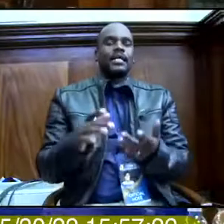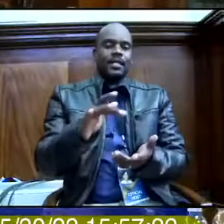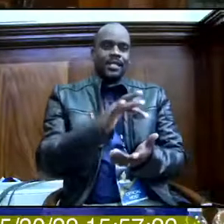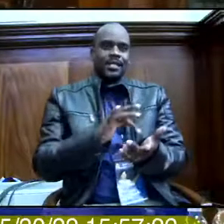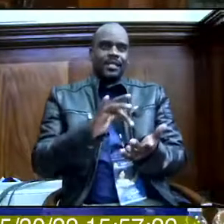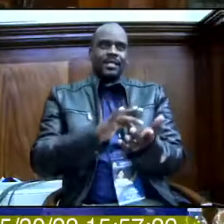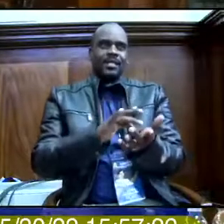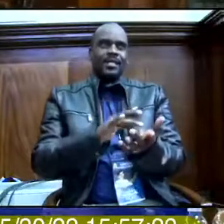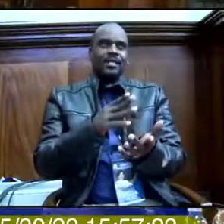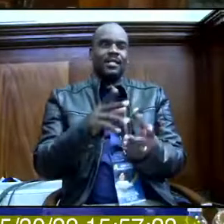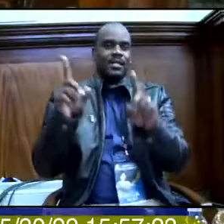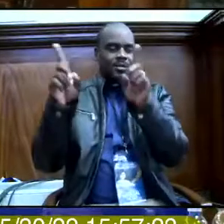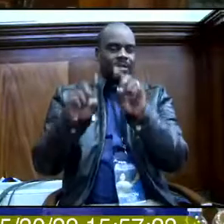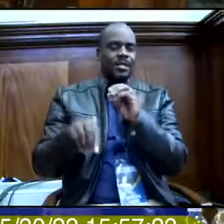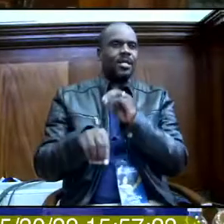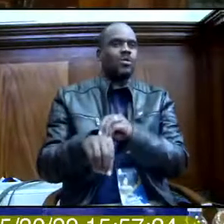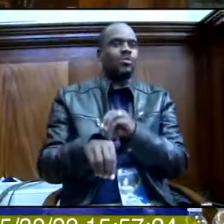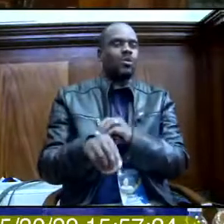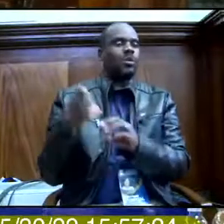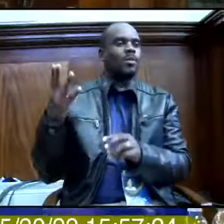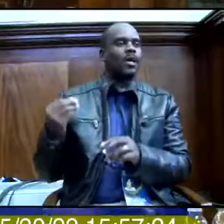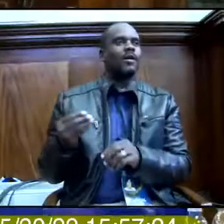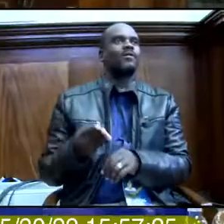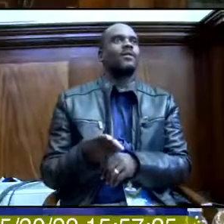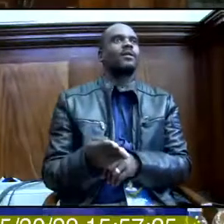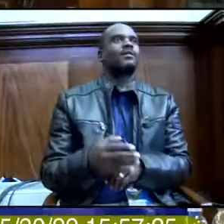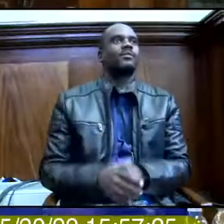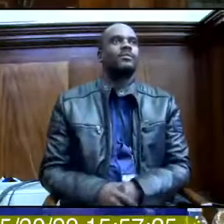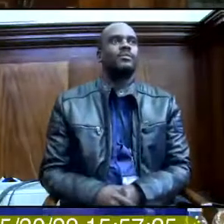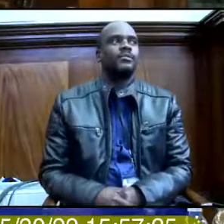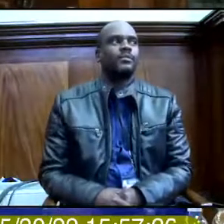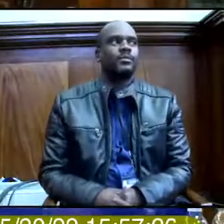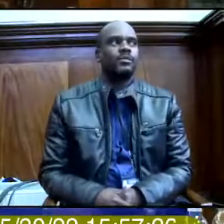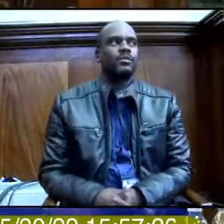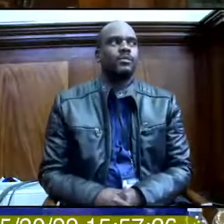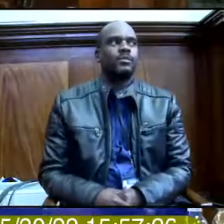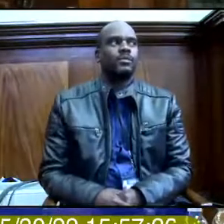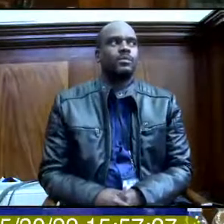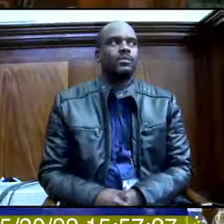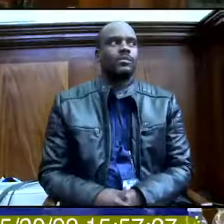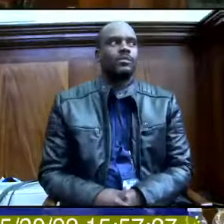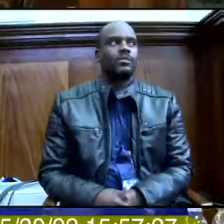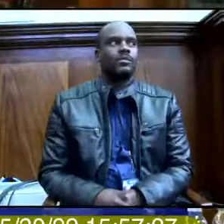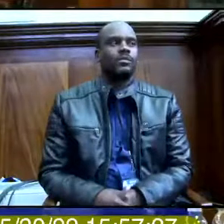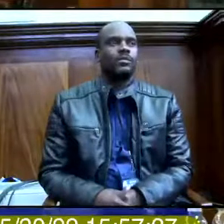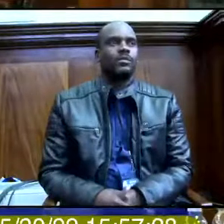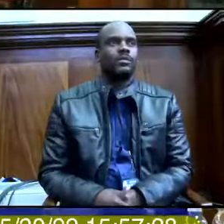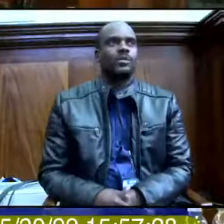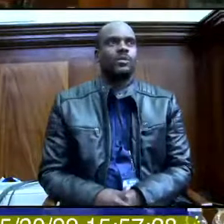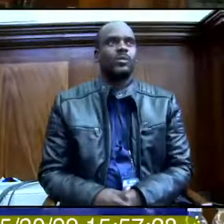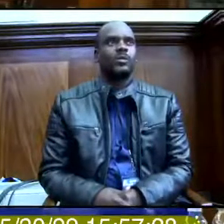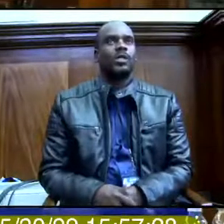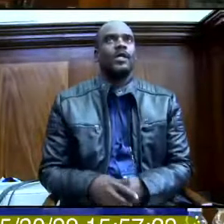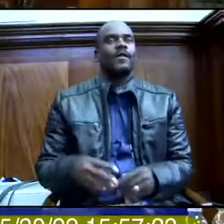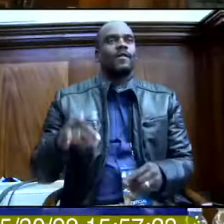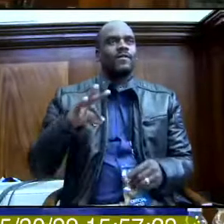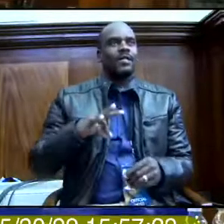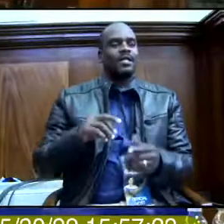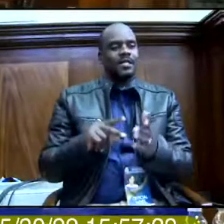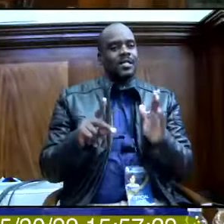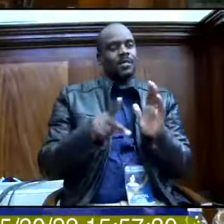are serious problems that are actually rearing their ugly head today the rising of unemployment